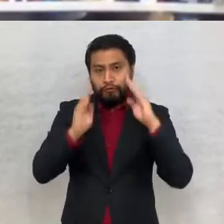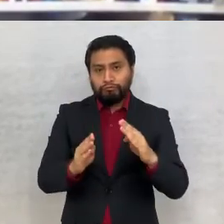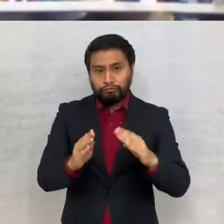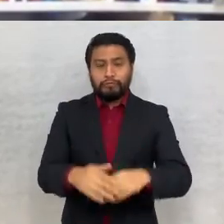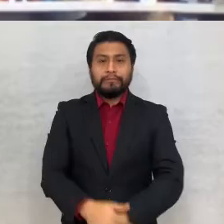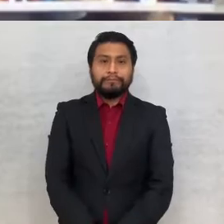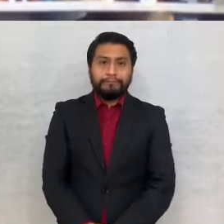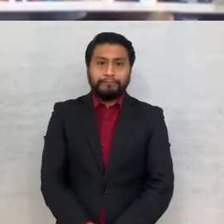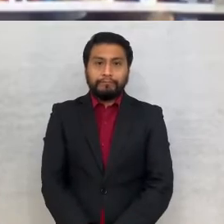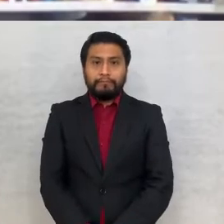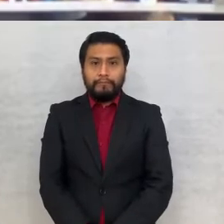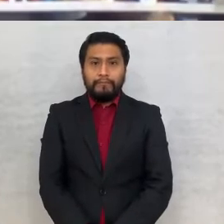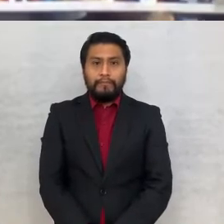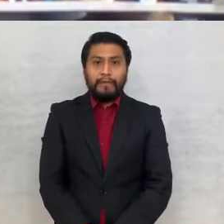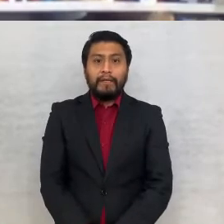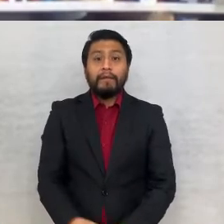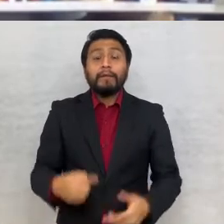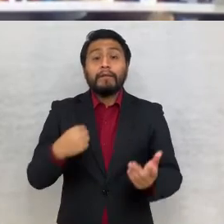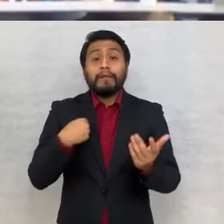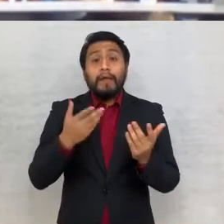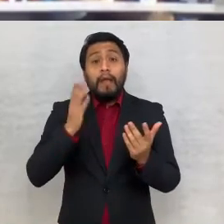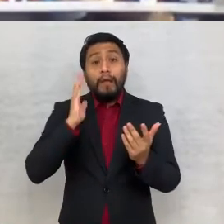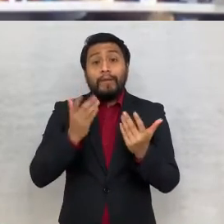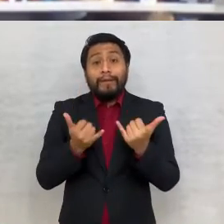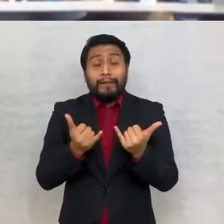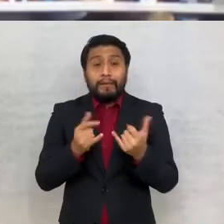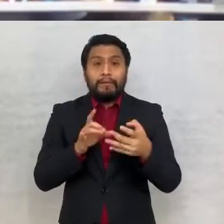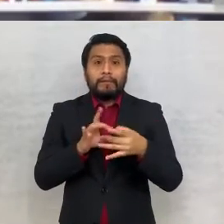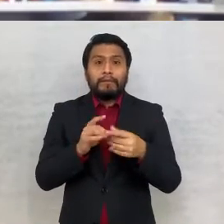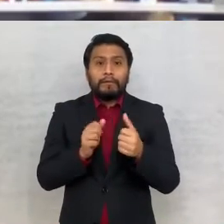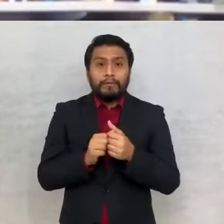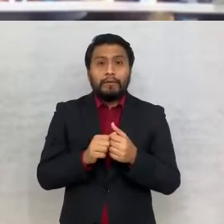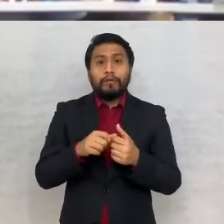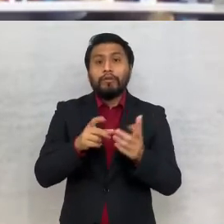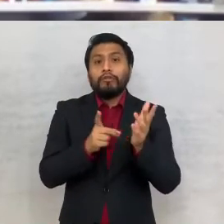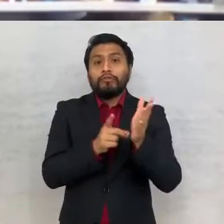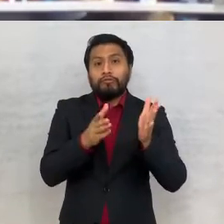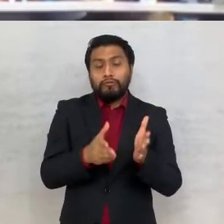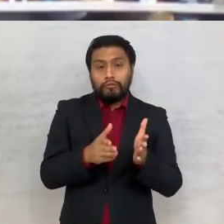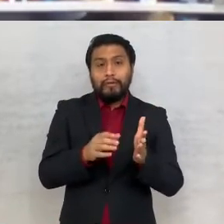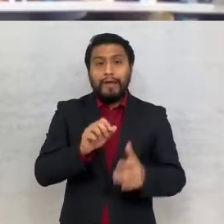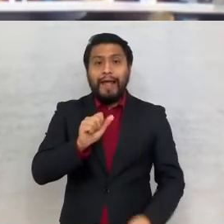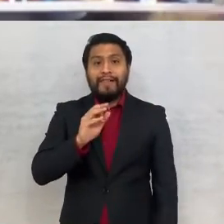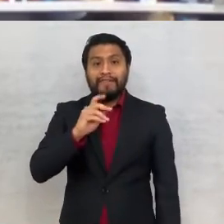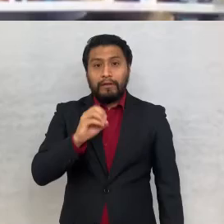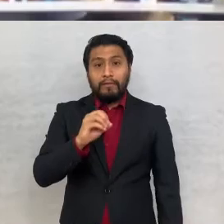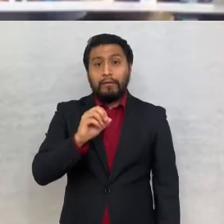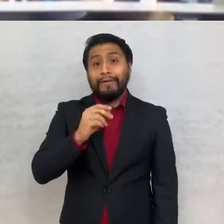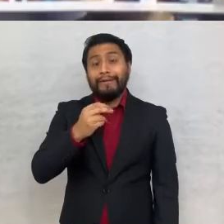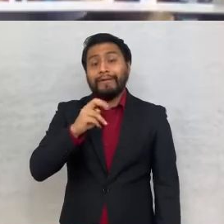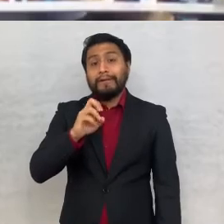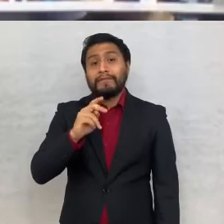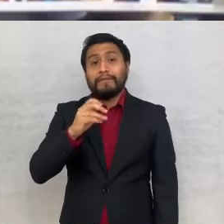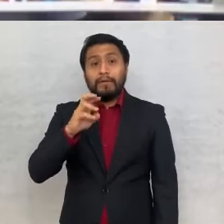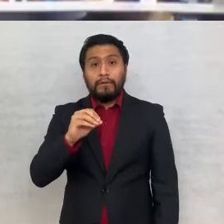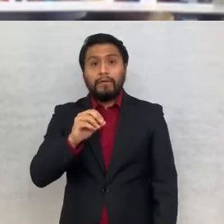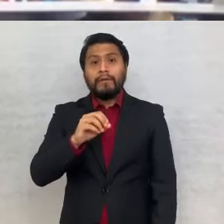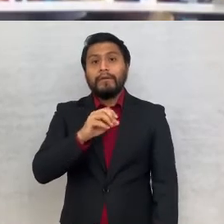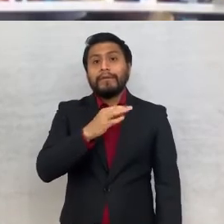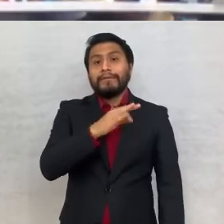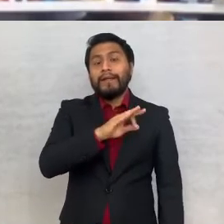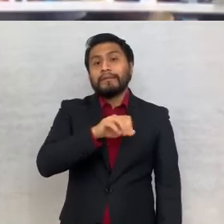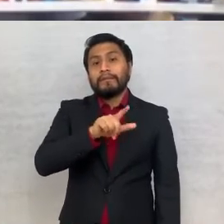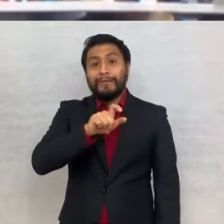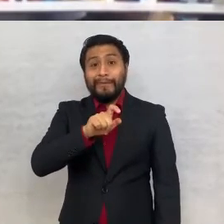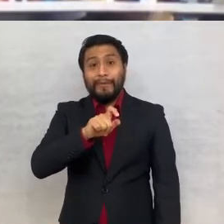the crisis led to the first coup that Argentina underwent and the repositioning of the elites in the leadership of the country, overthrowing Hipólito